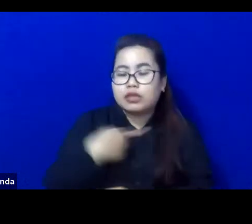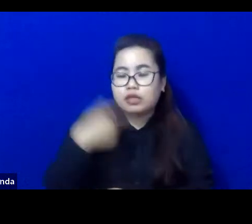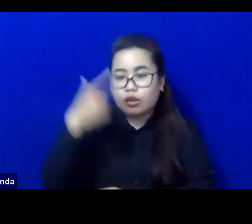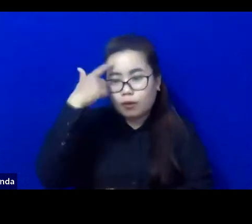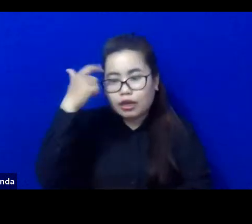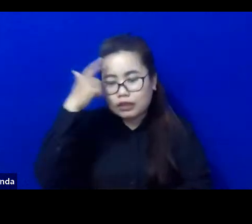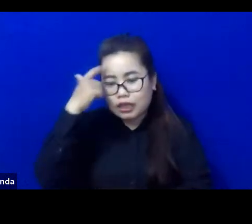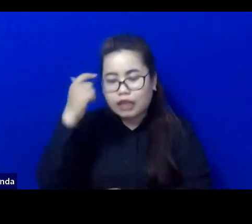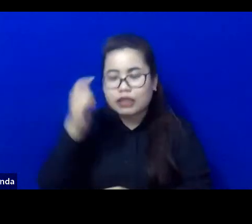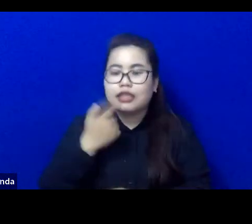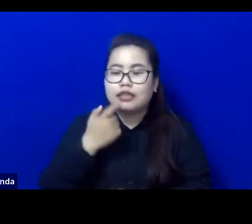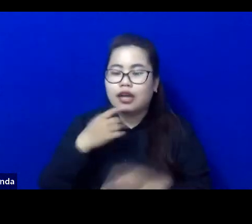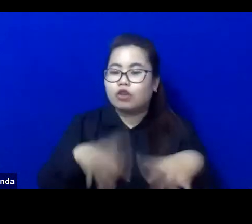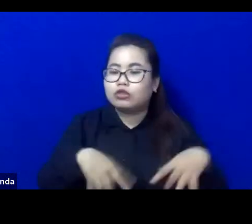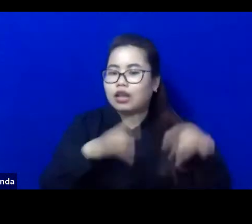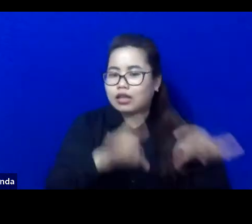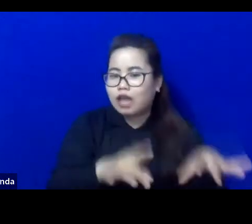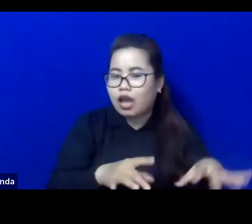been done,